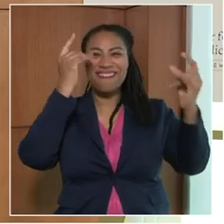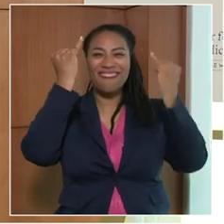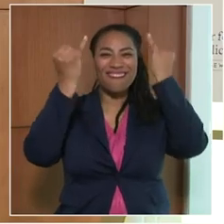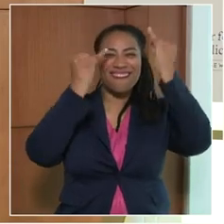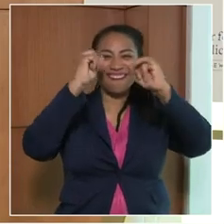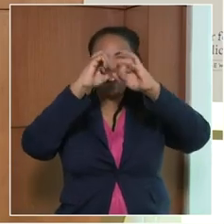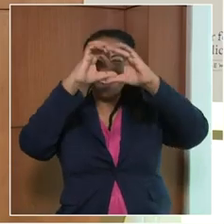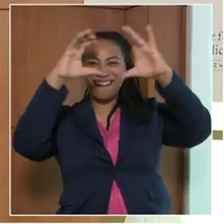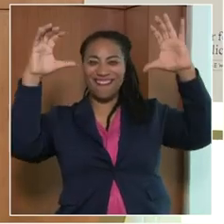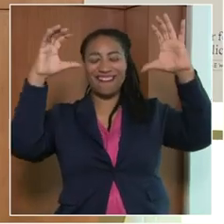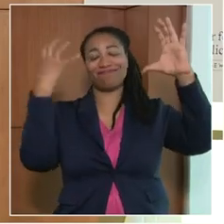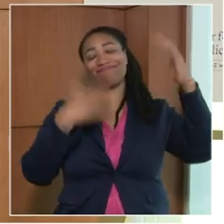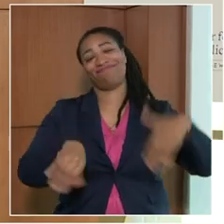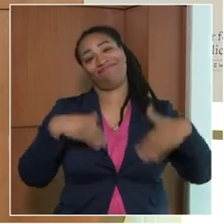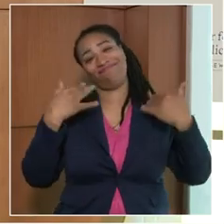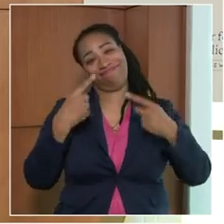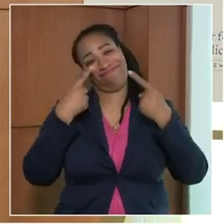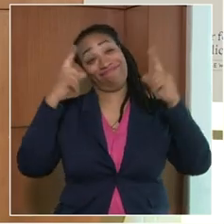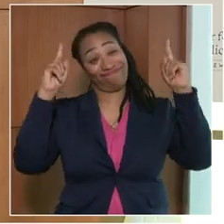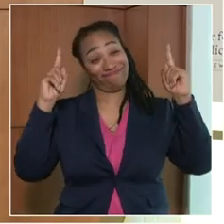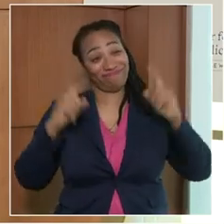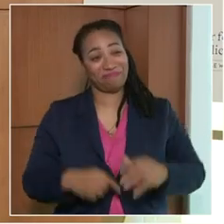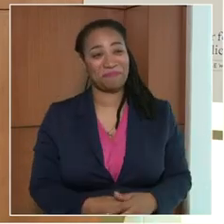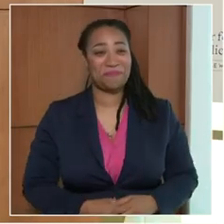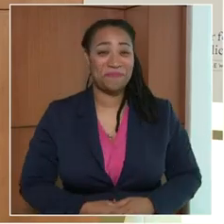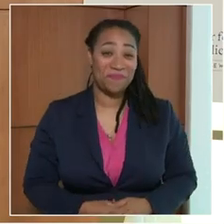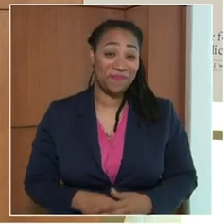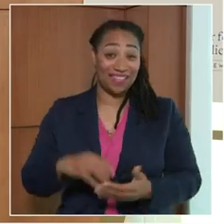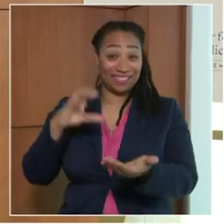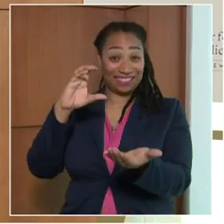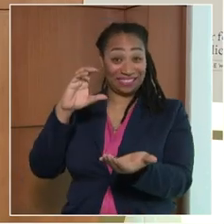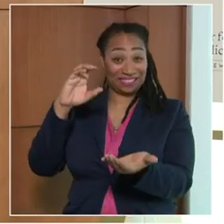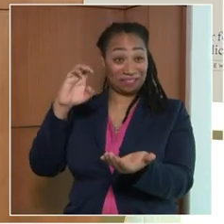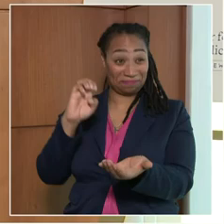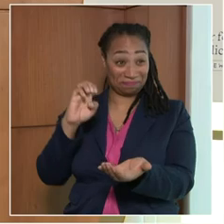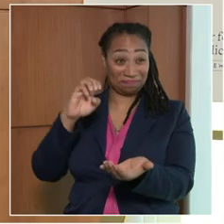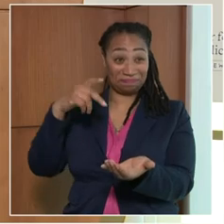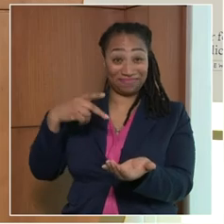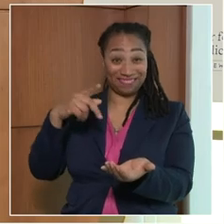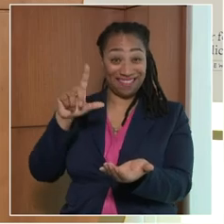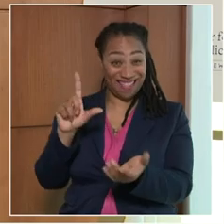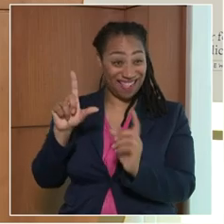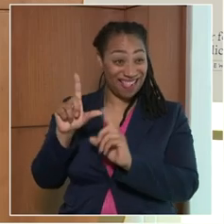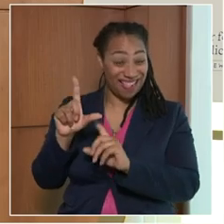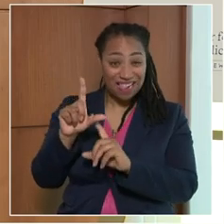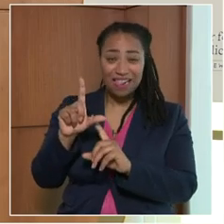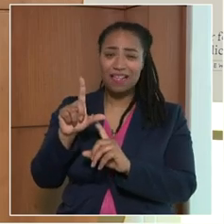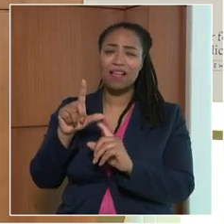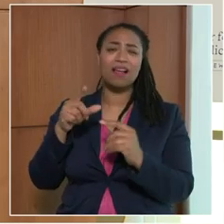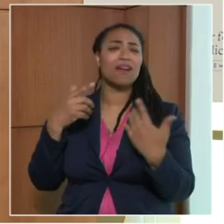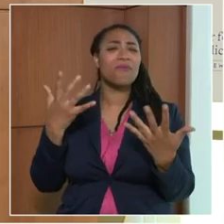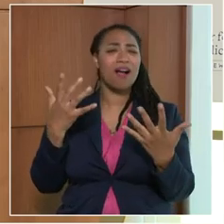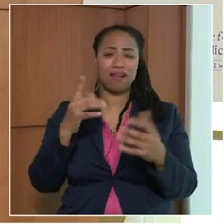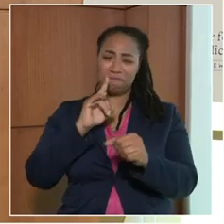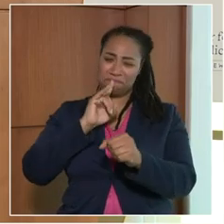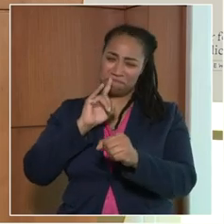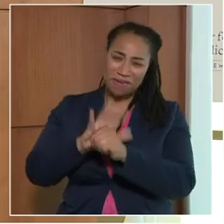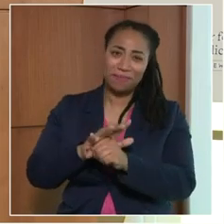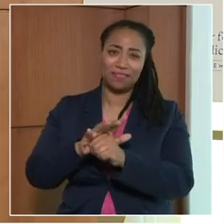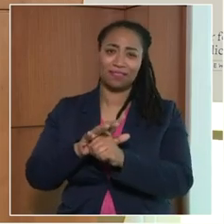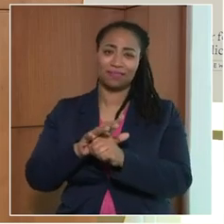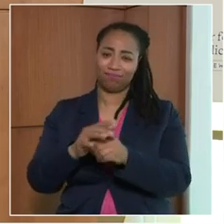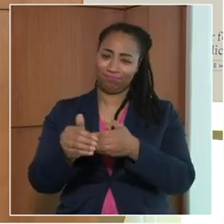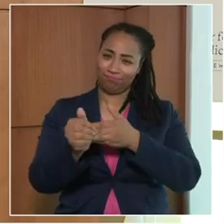to fostering lifelong learning and equipping professionals with the skills and knowledge that they need to make a